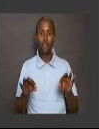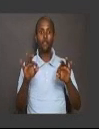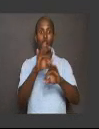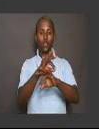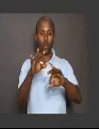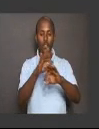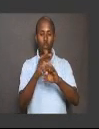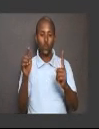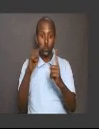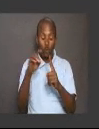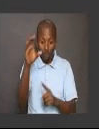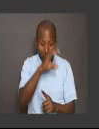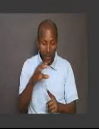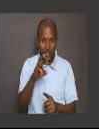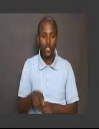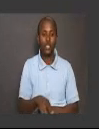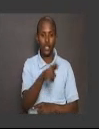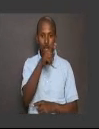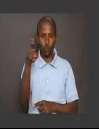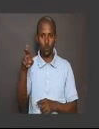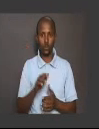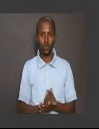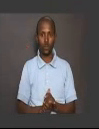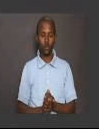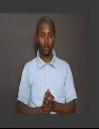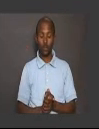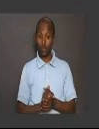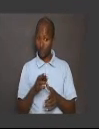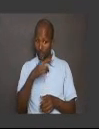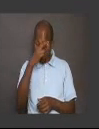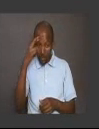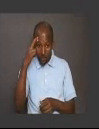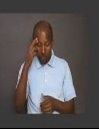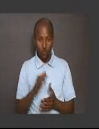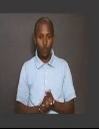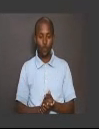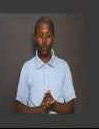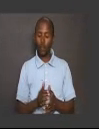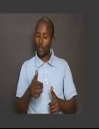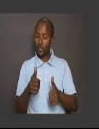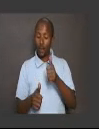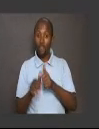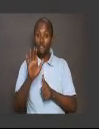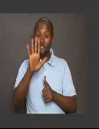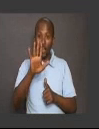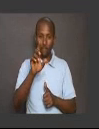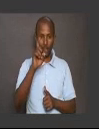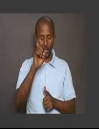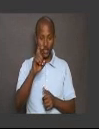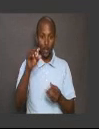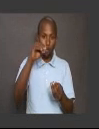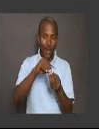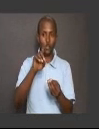We must factorize it in order to find the roots. In this case,